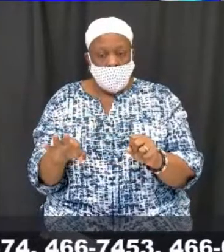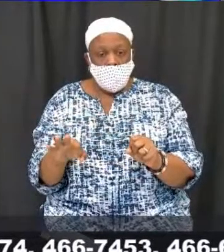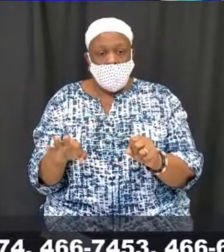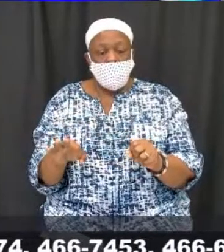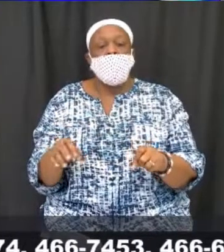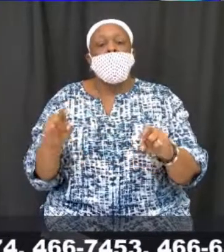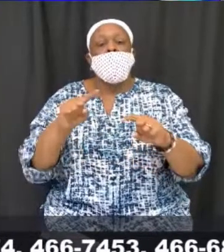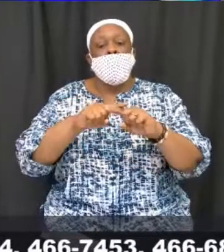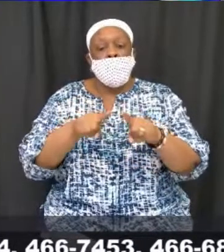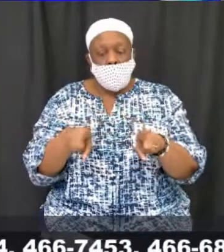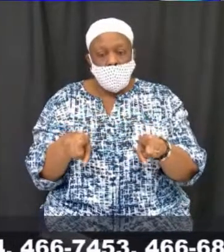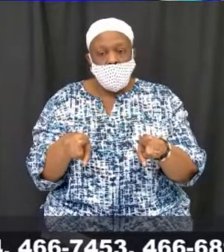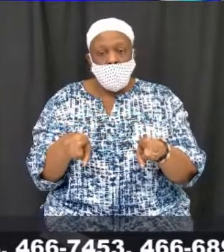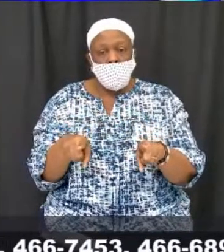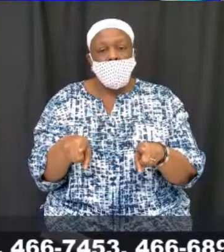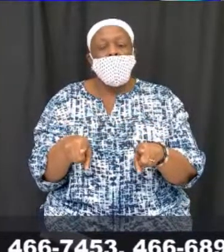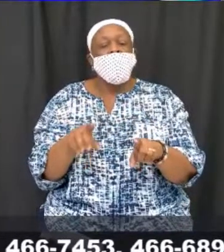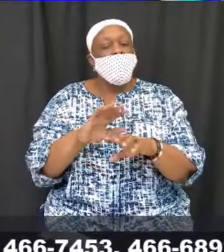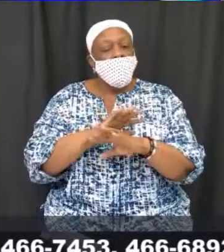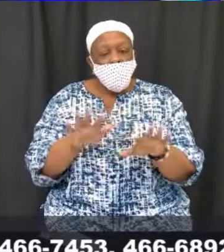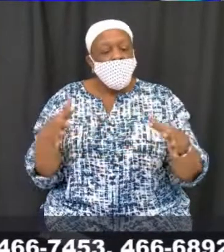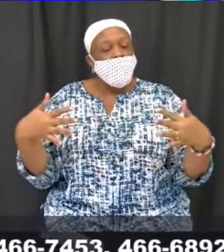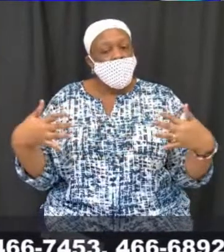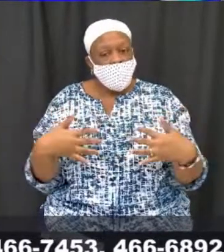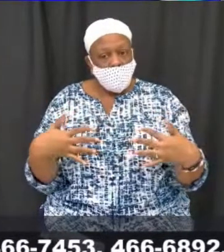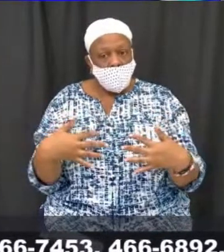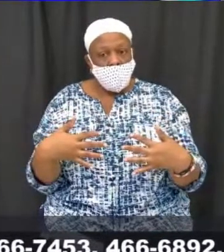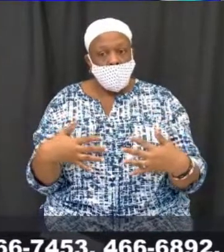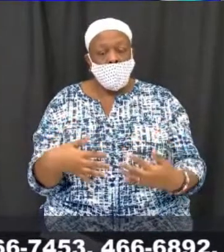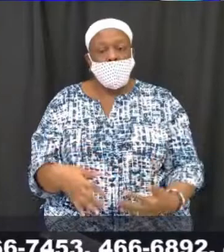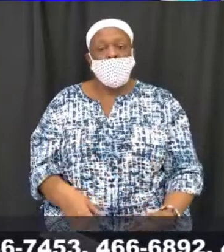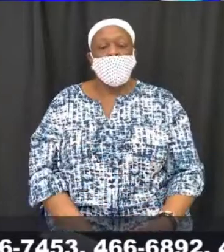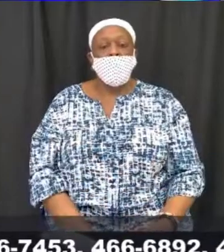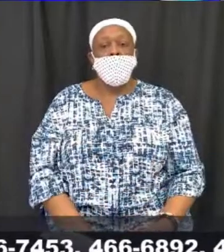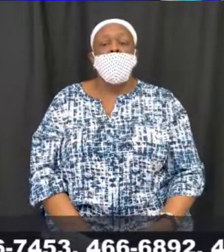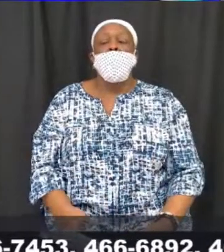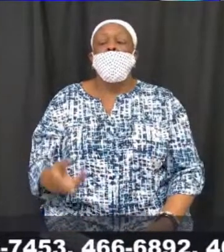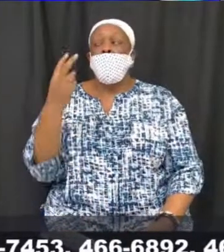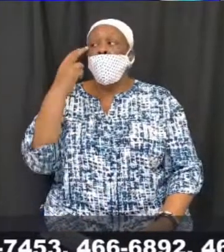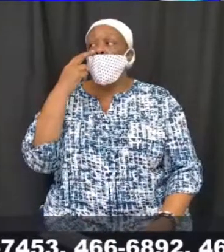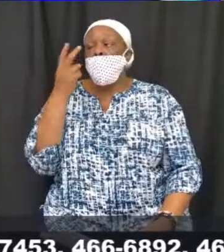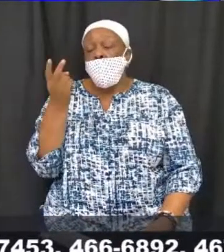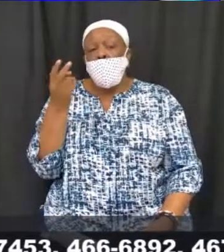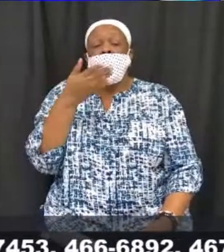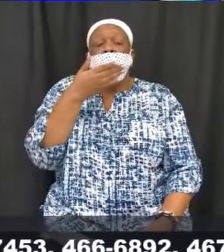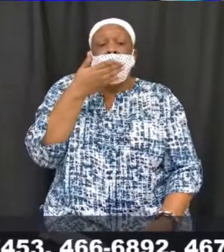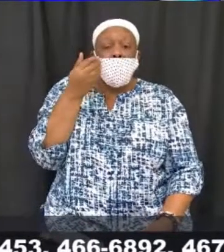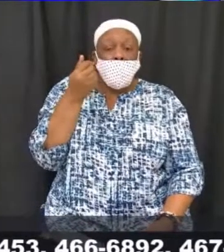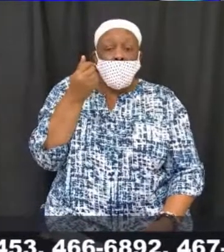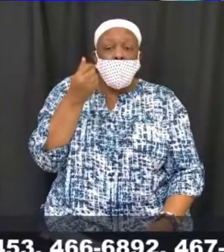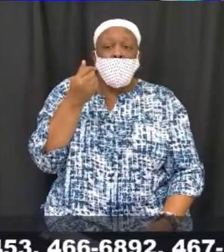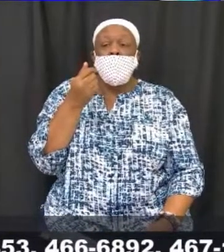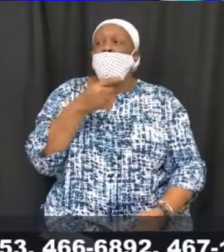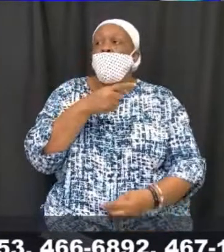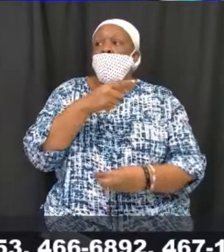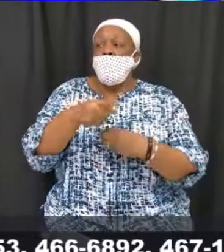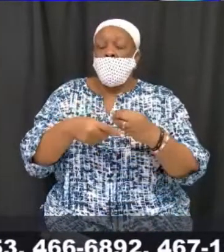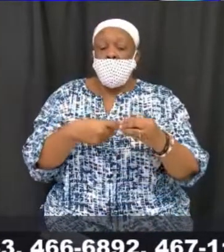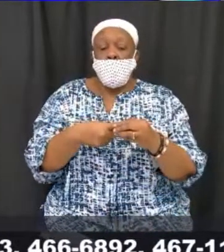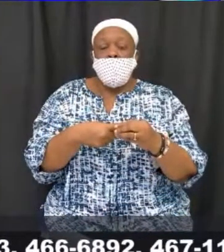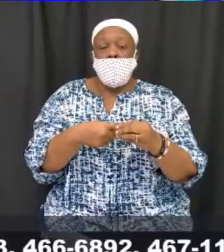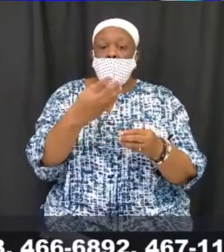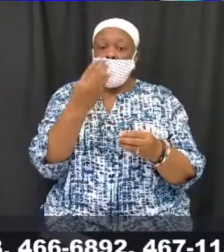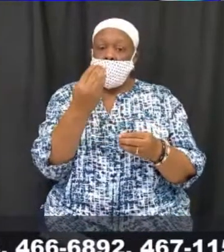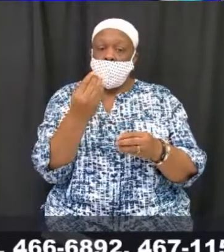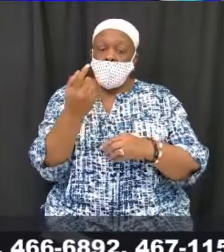as we continue our contact tracing exercise. We will have a clearer picture of where we are 14 days out